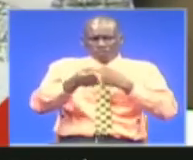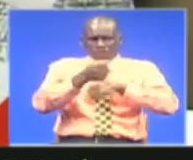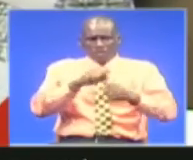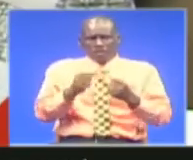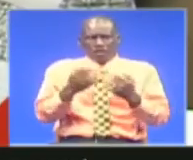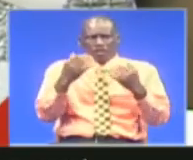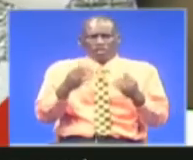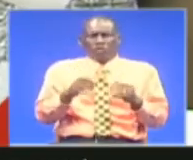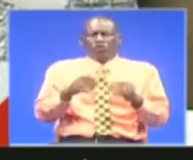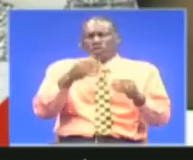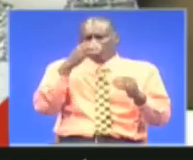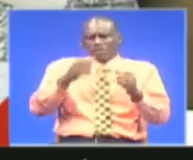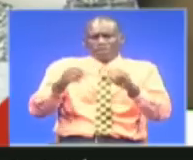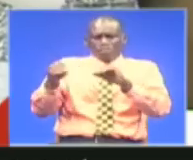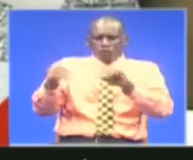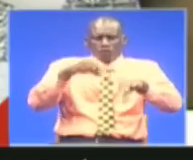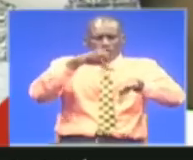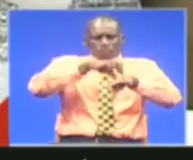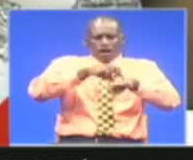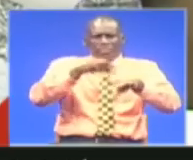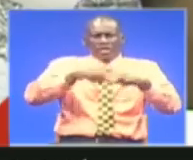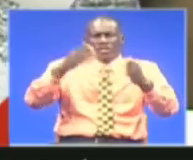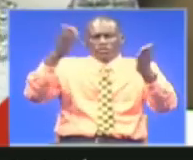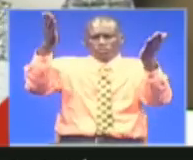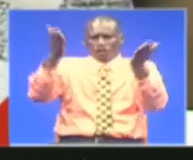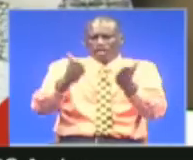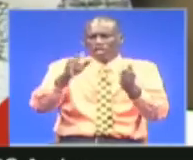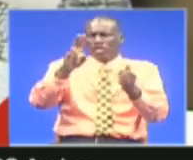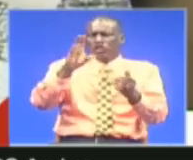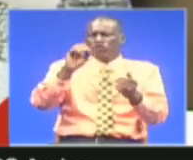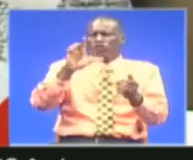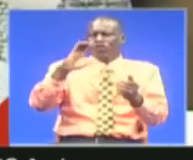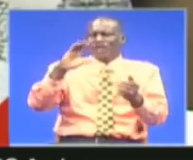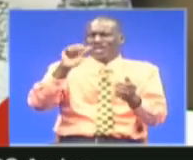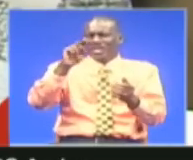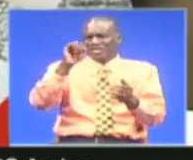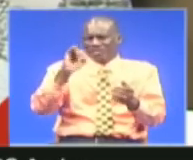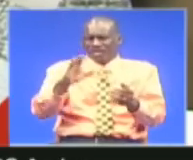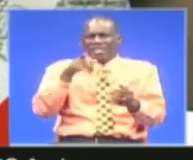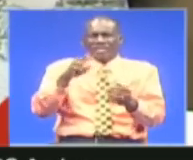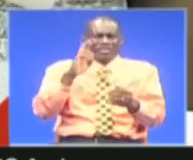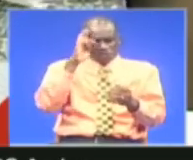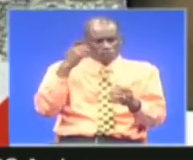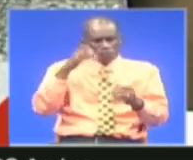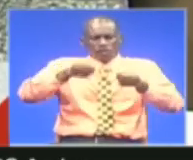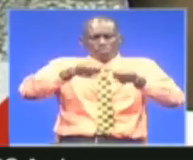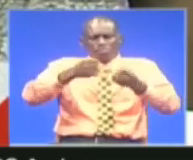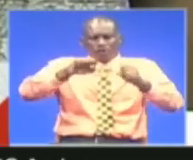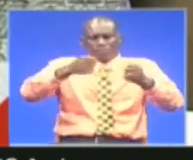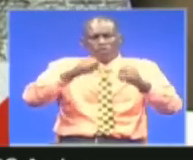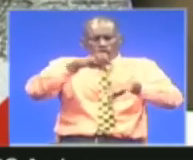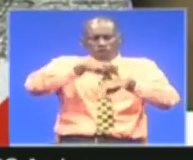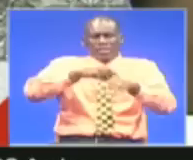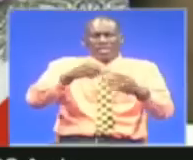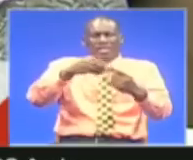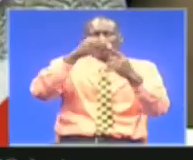the volcanic activities within the Great Rift Valley are the major reasons for the appearance of cracks in the Earth, especially in the